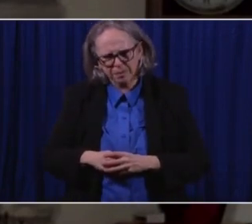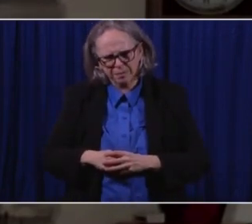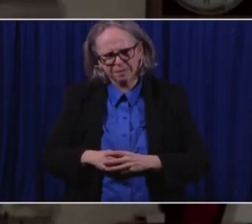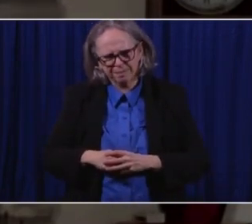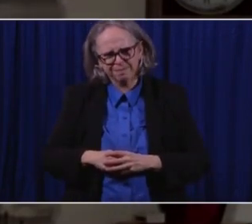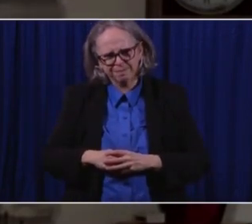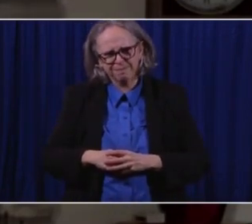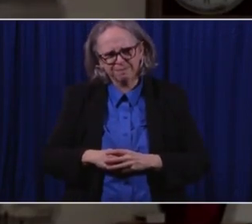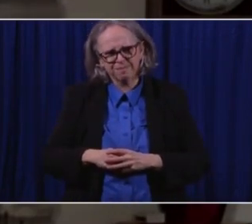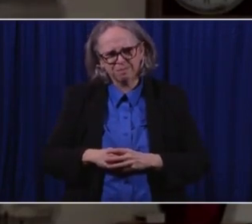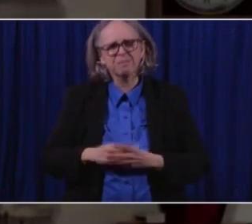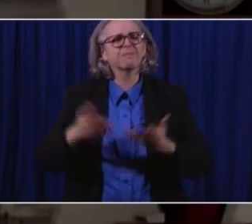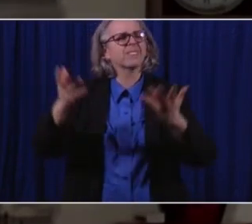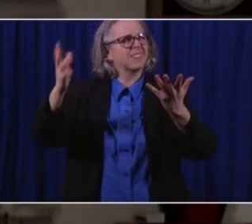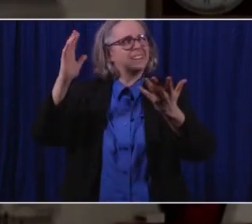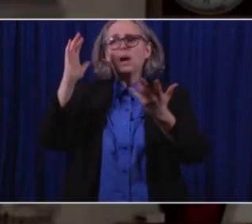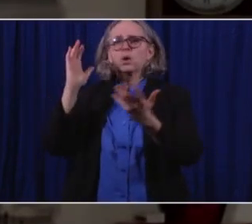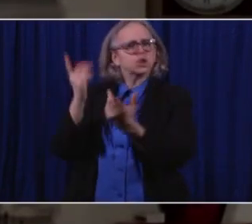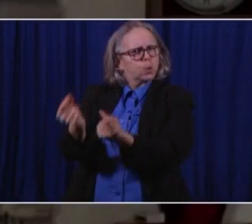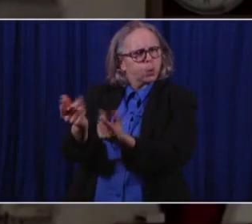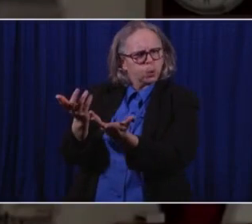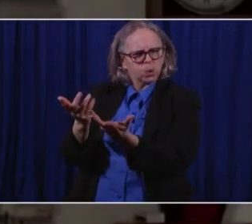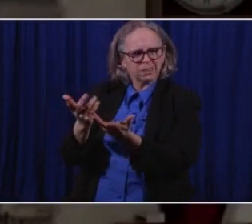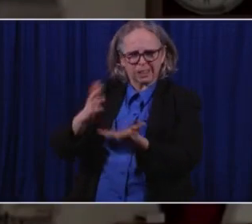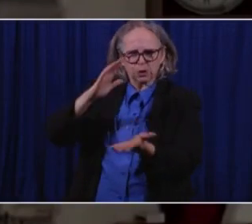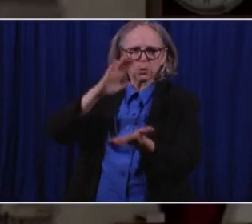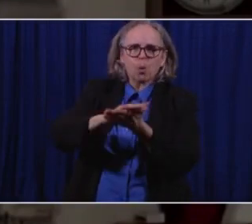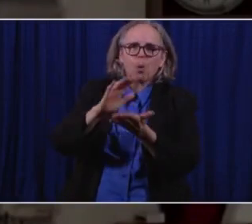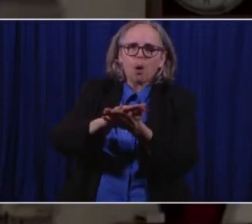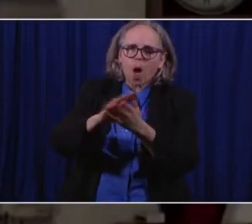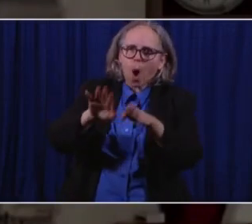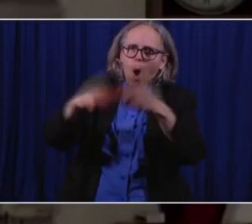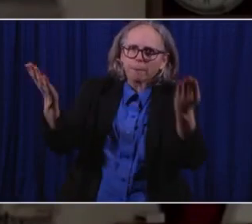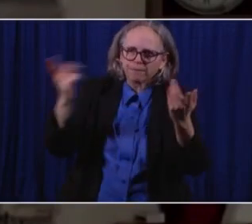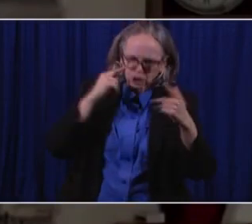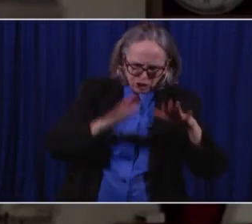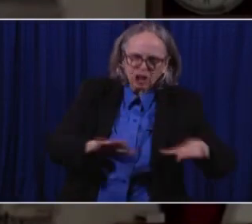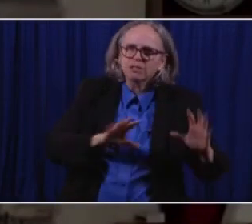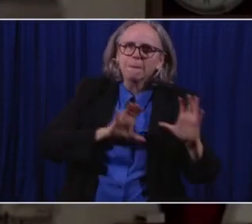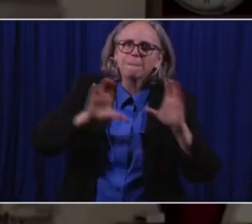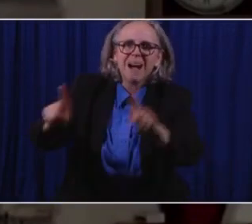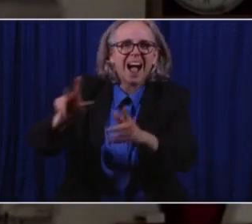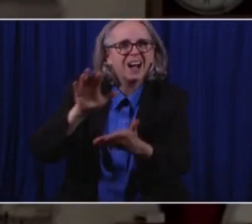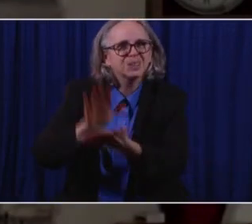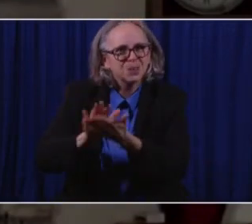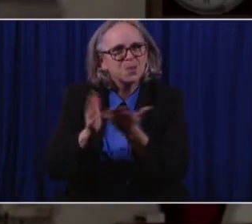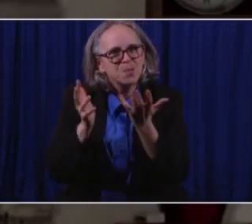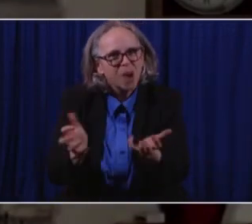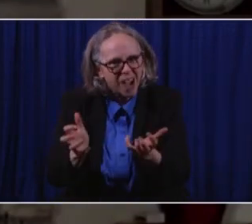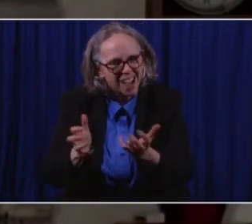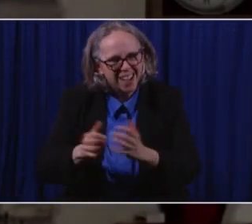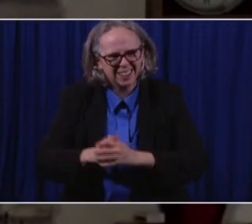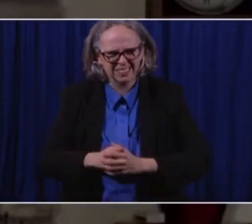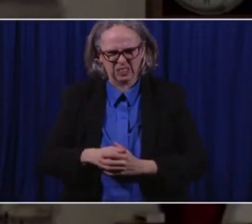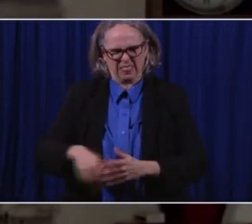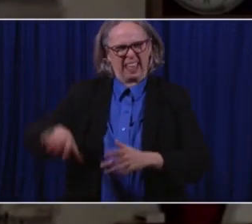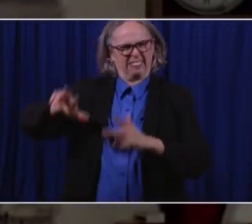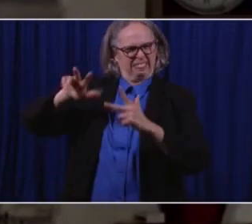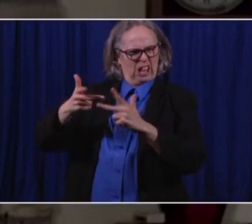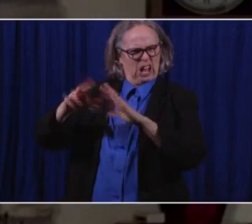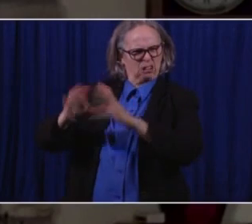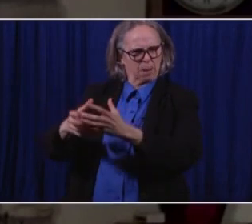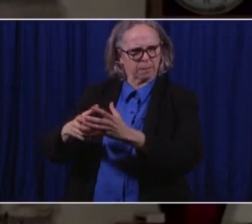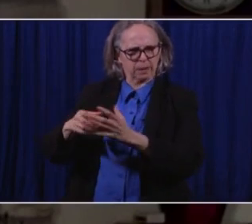whole goal is to get kids back in school. And our goal, as we've said, is get every child back in school by March 1st. That's what